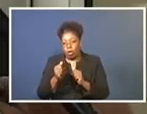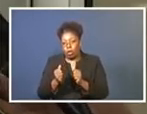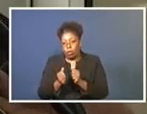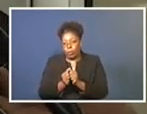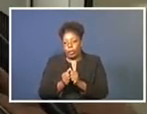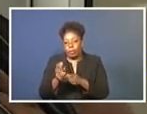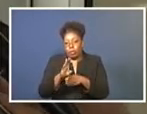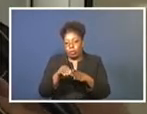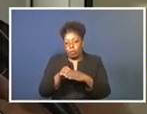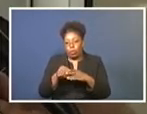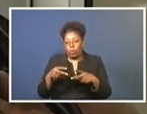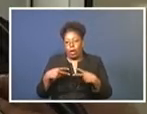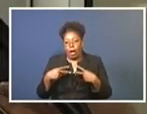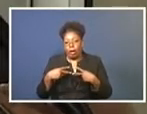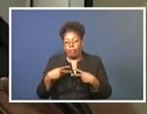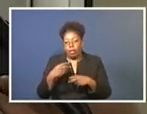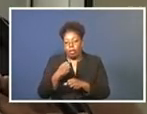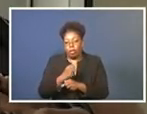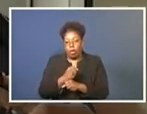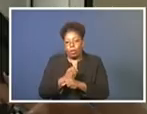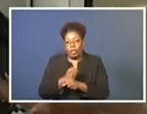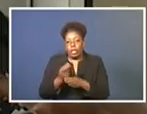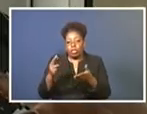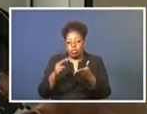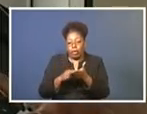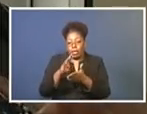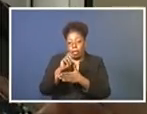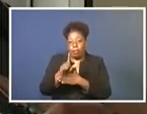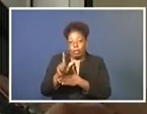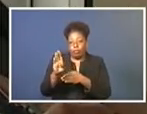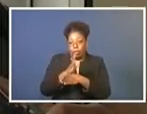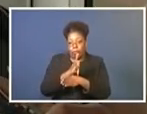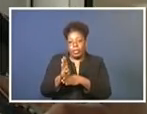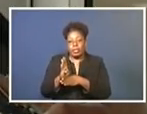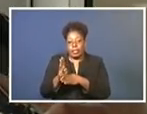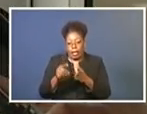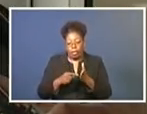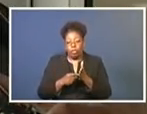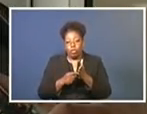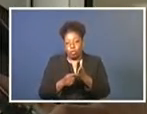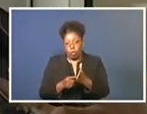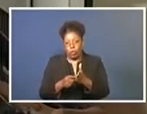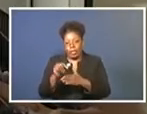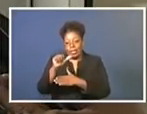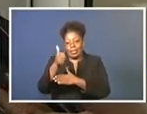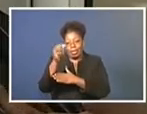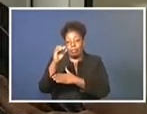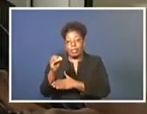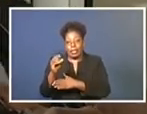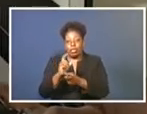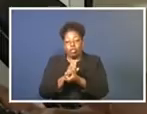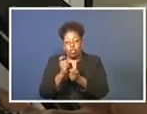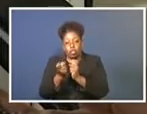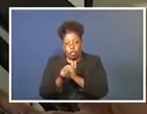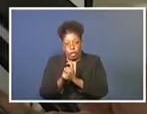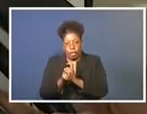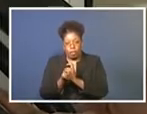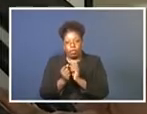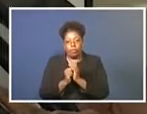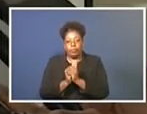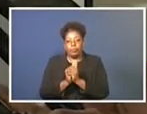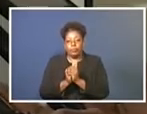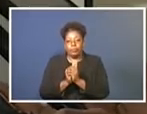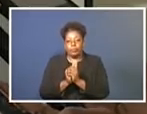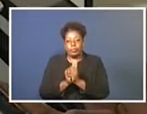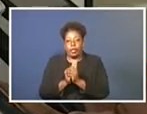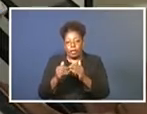yesterday, who had received his rent bill for his business, and it was reflective of the 10% change, the change to 10%,